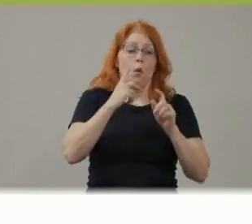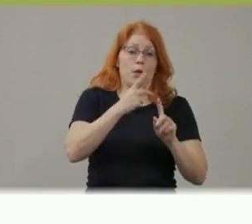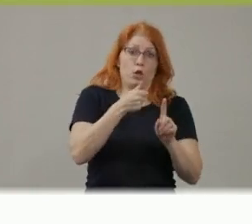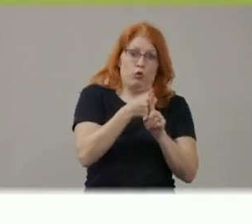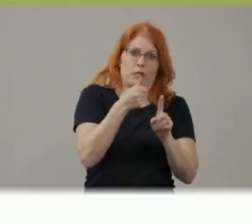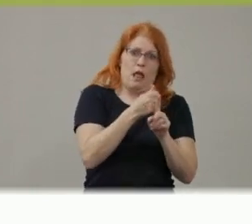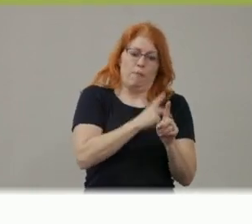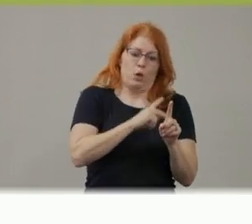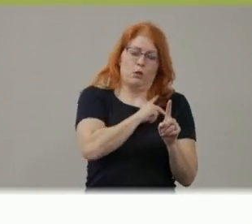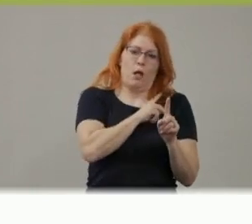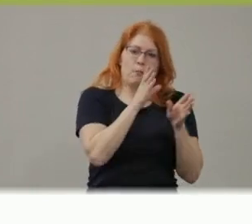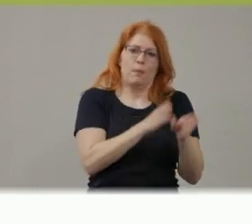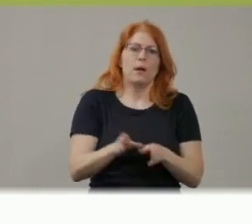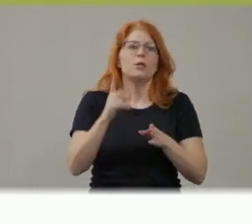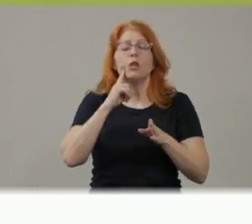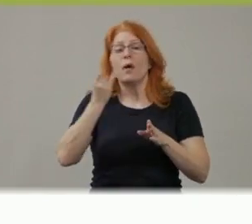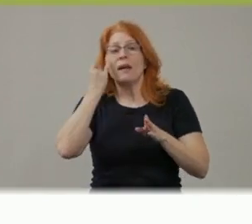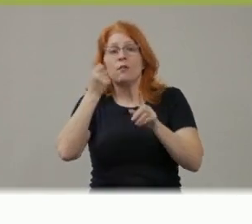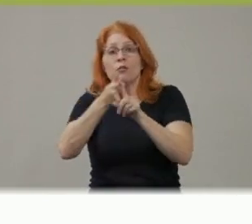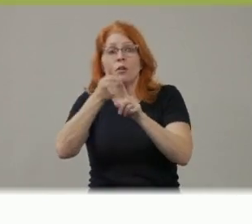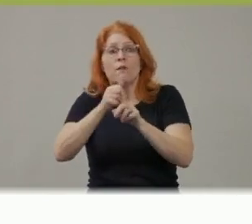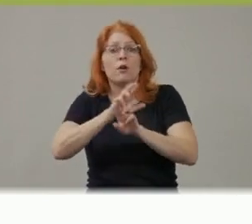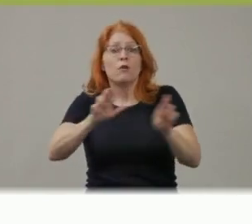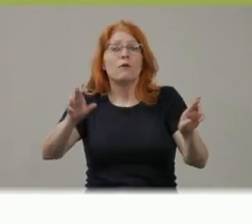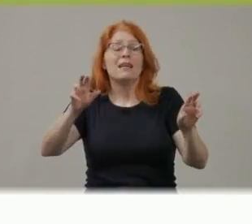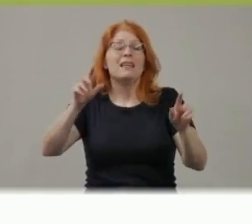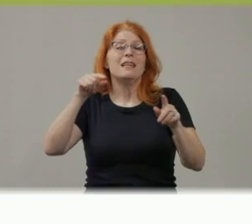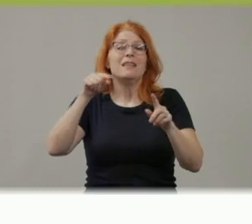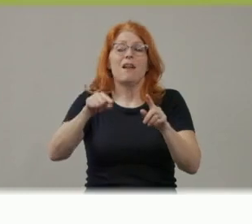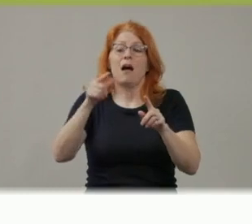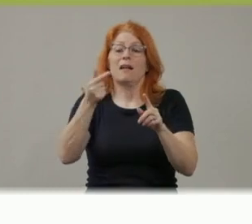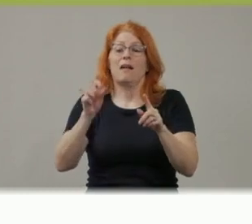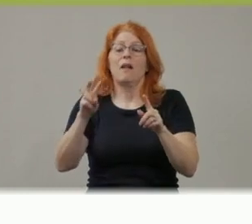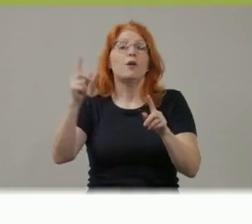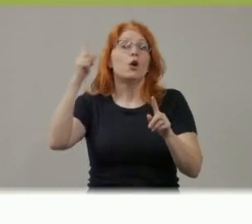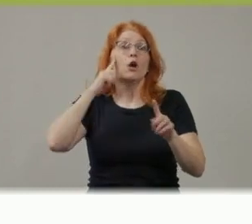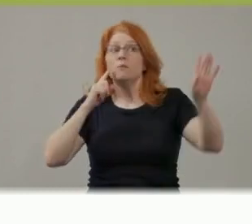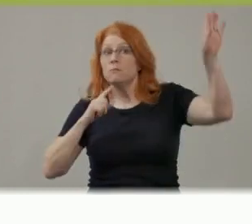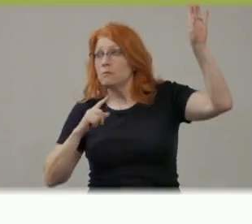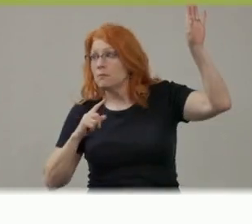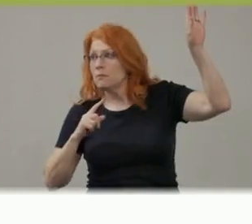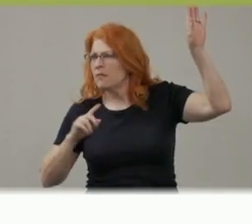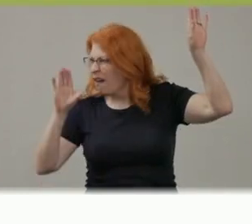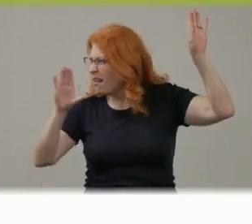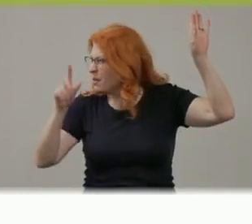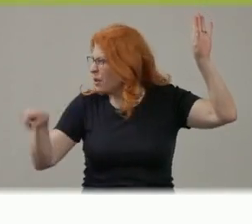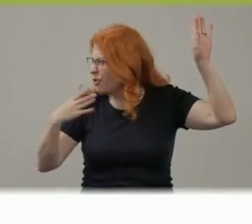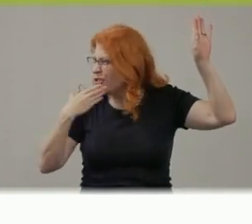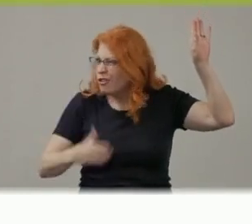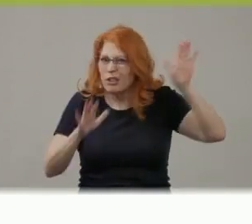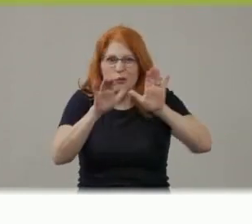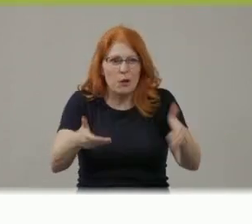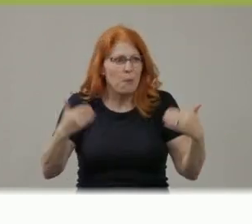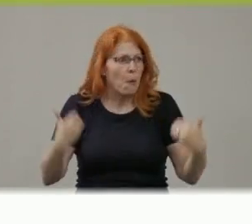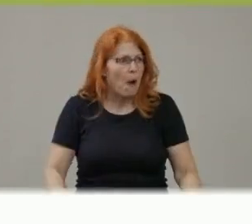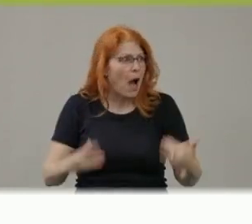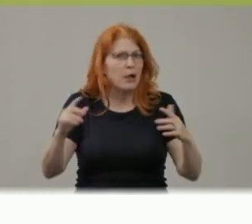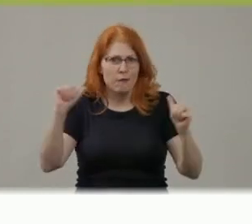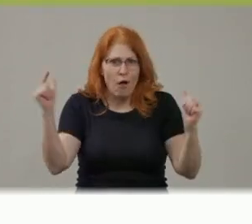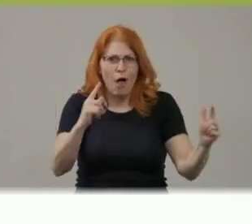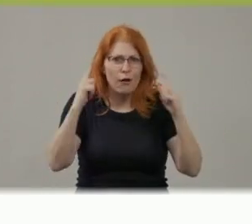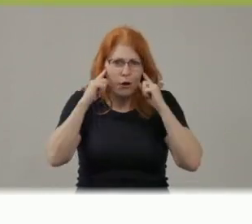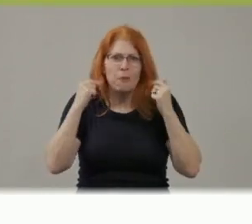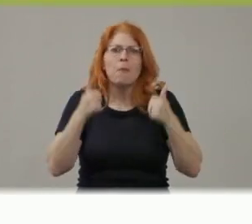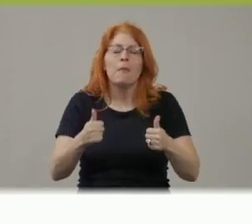preparedness. Raise your hand here if you've ever heard of ready.gov. Awesome. You guys are a good crew. This is great.